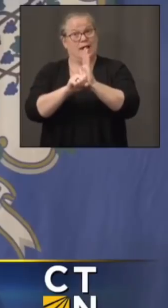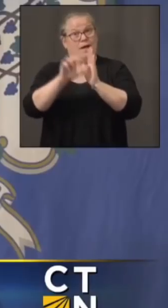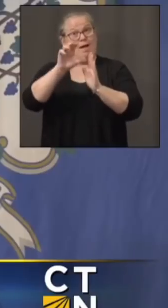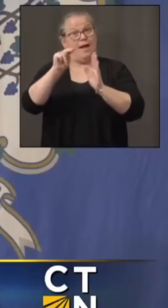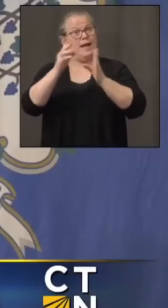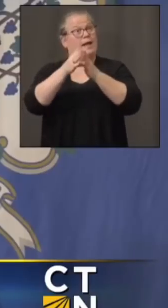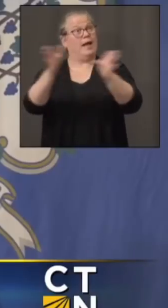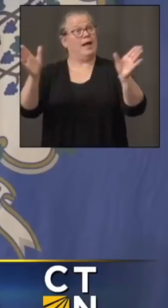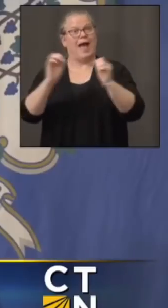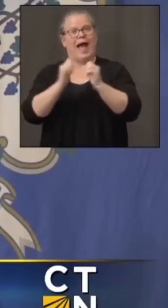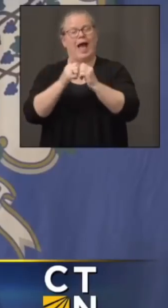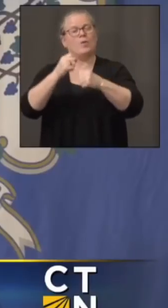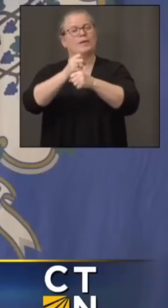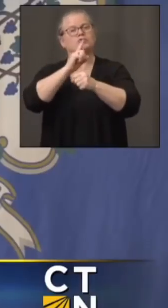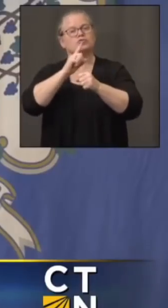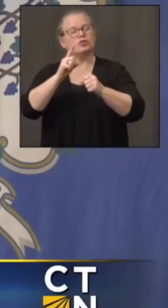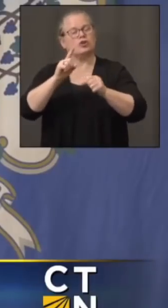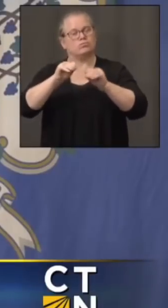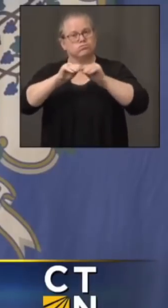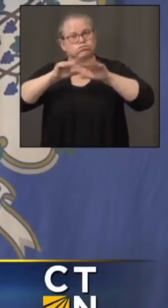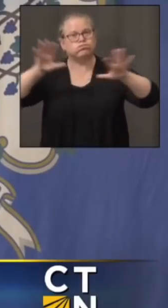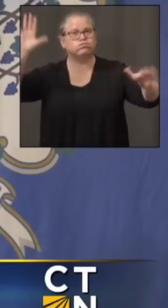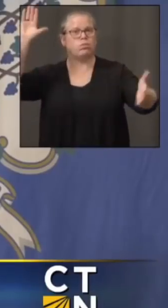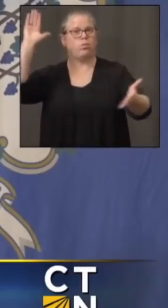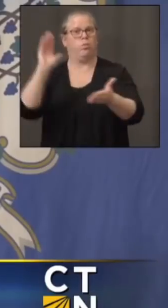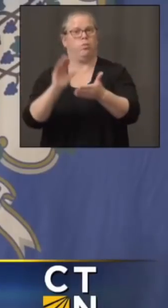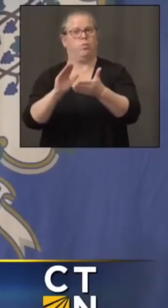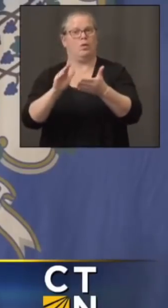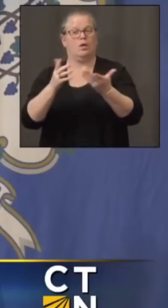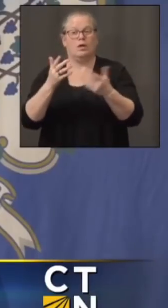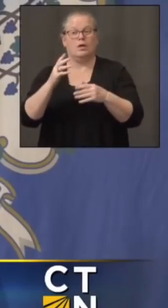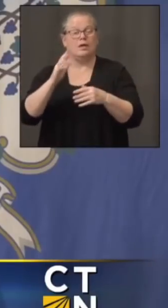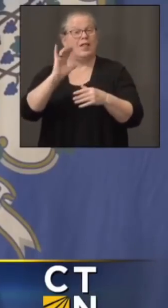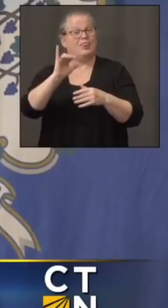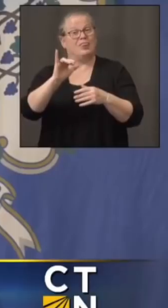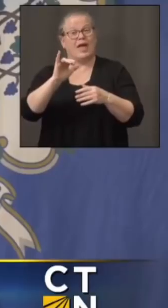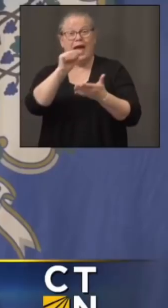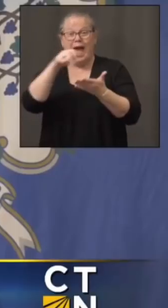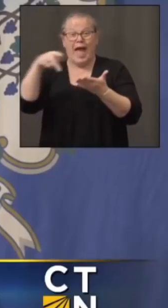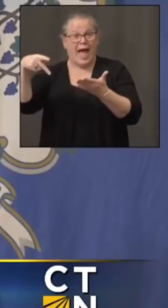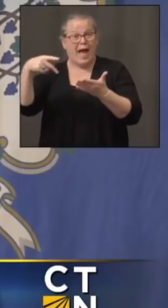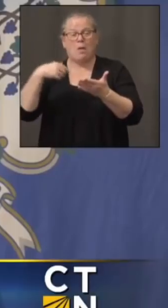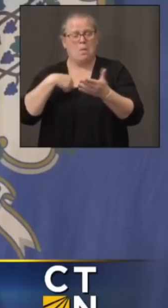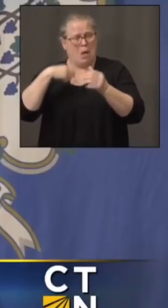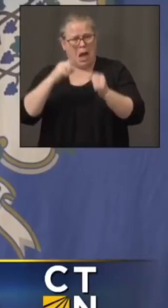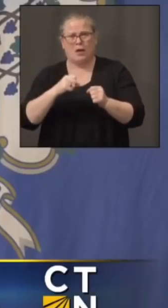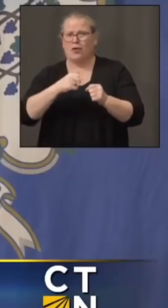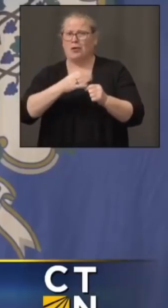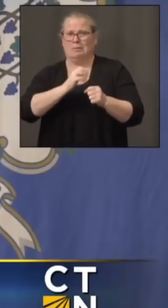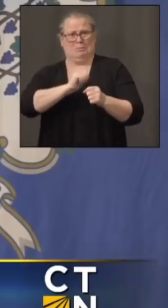trace app, the one I said even I was able to get on my iPhone. Here's a little video to give you a heads up.